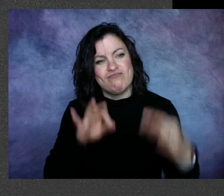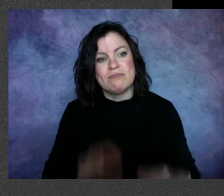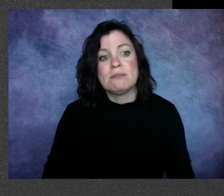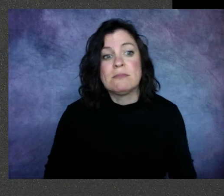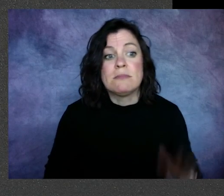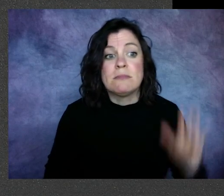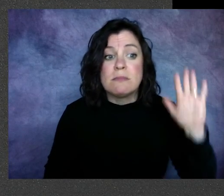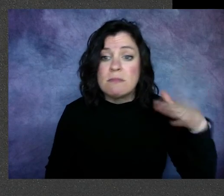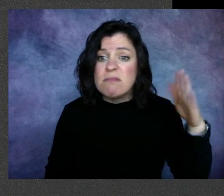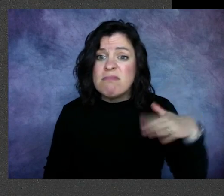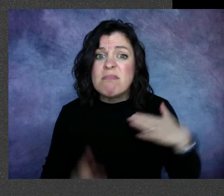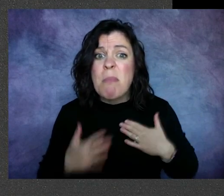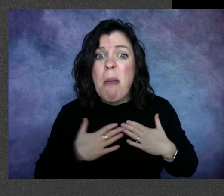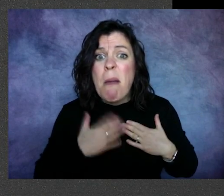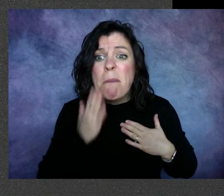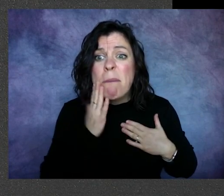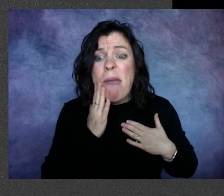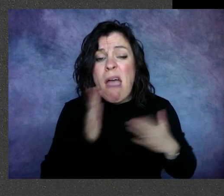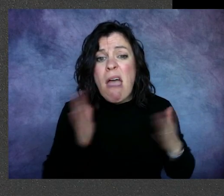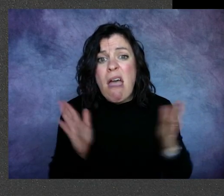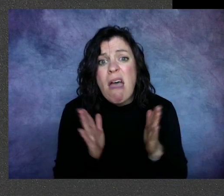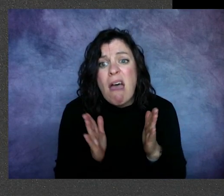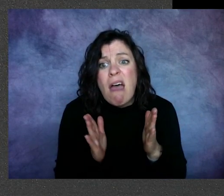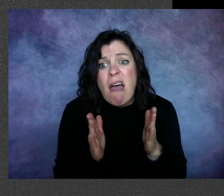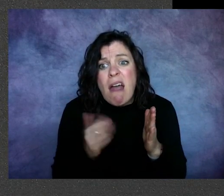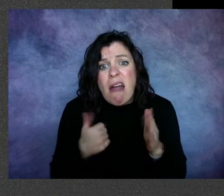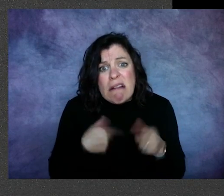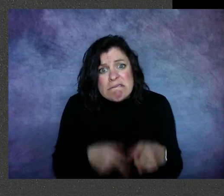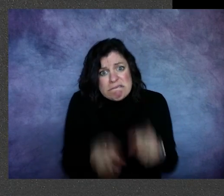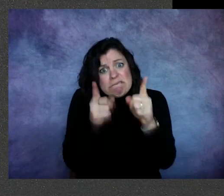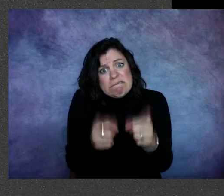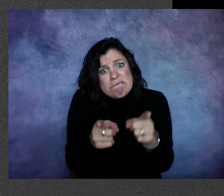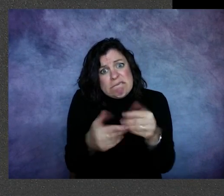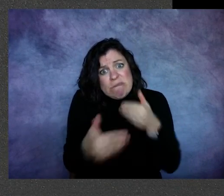I am too big for my crib.